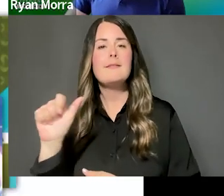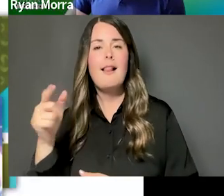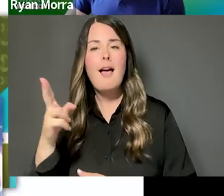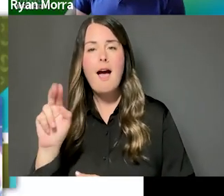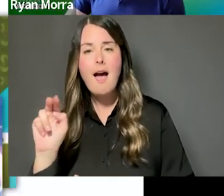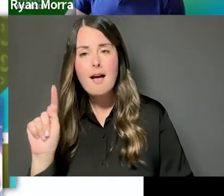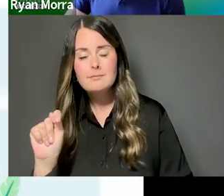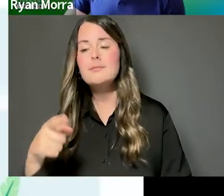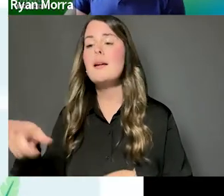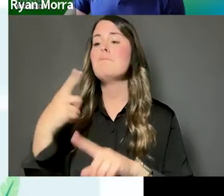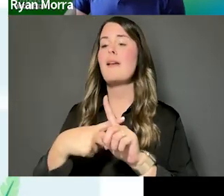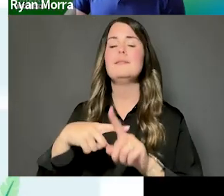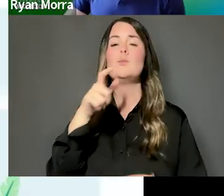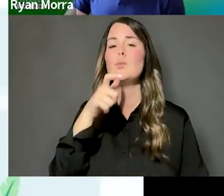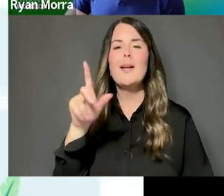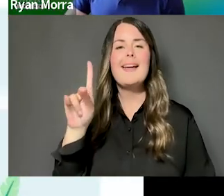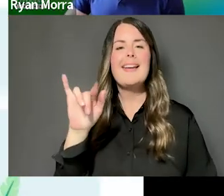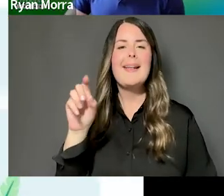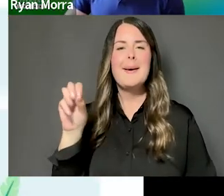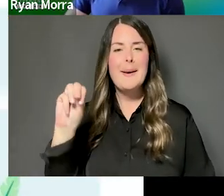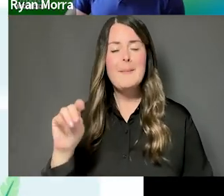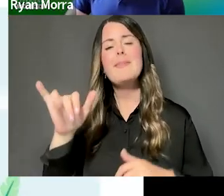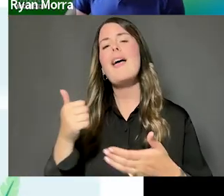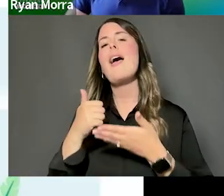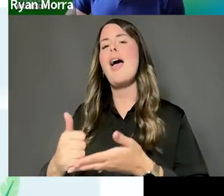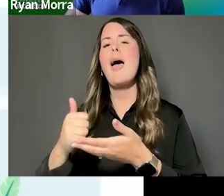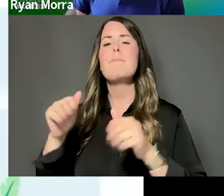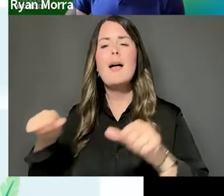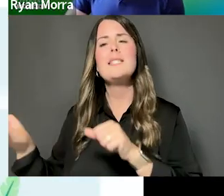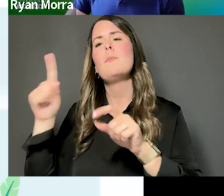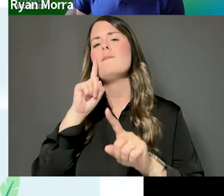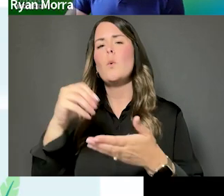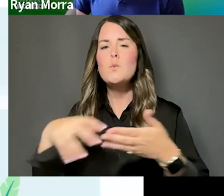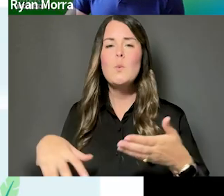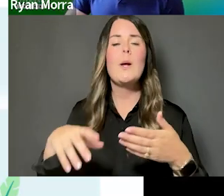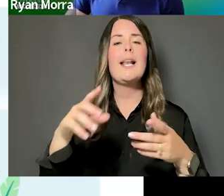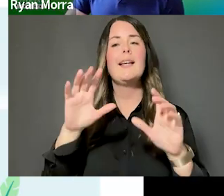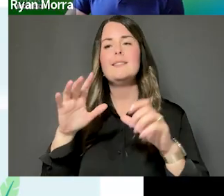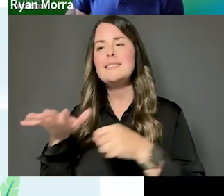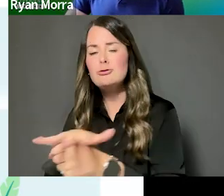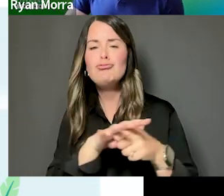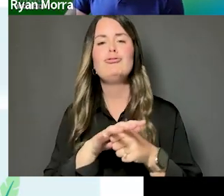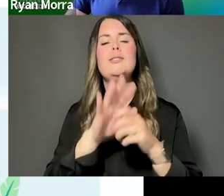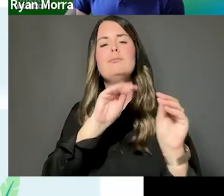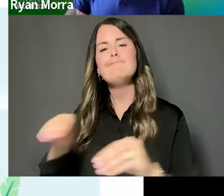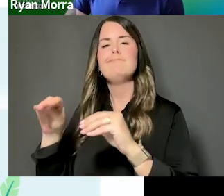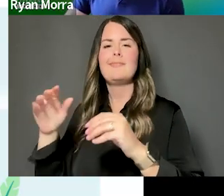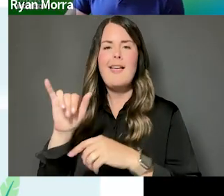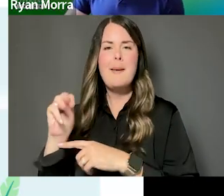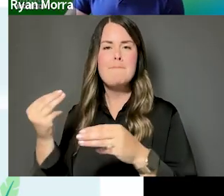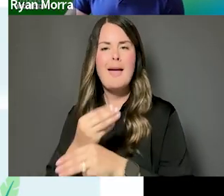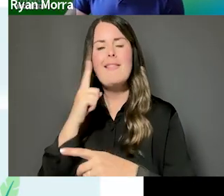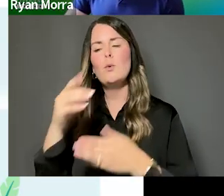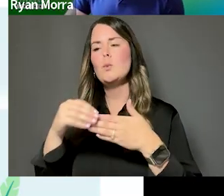Kendall Hunt, and Kidam, who all help make it possible for schools and districts to implement IM math with the support